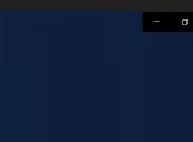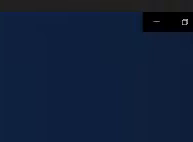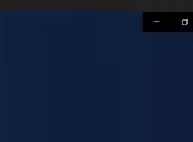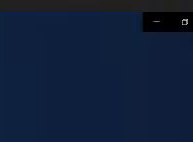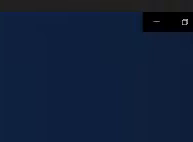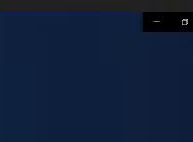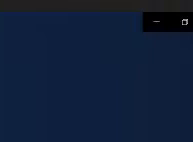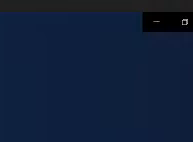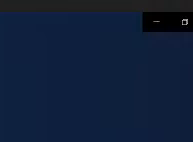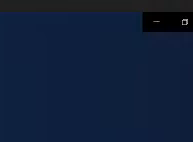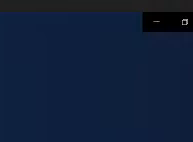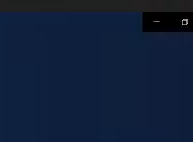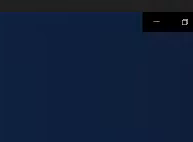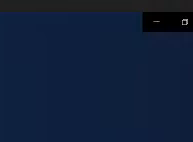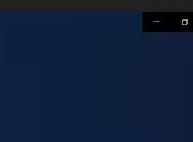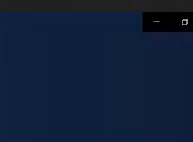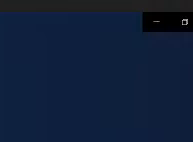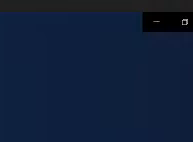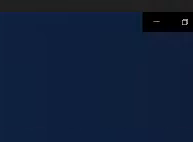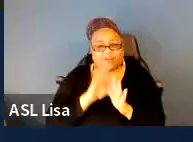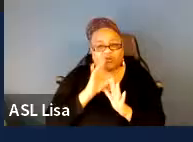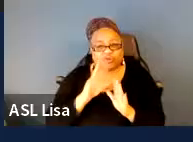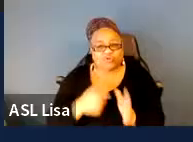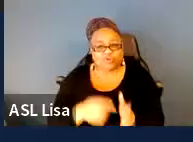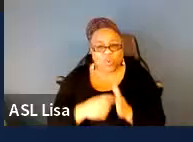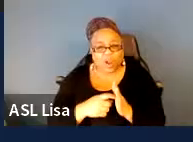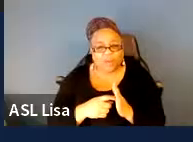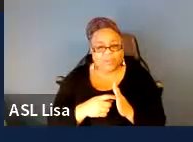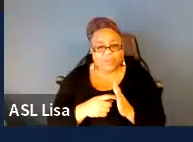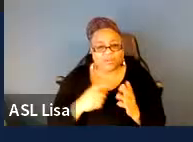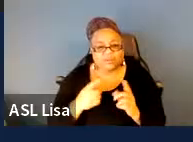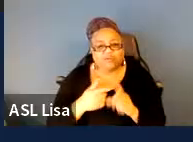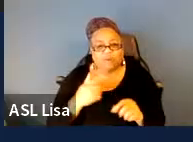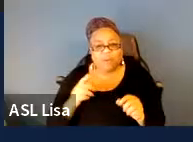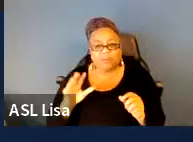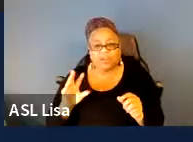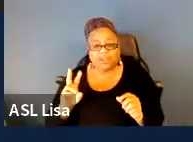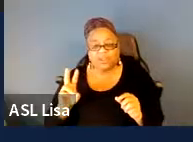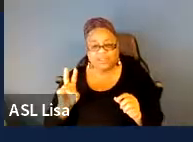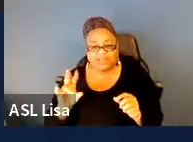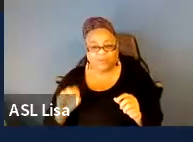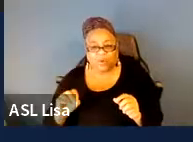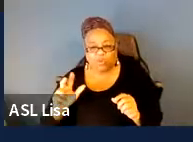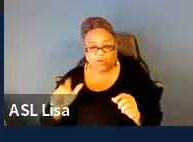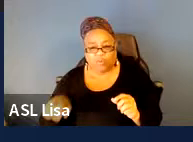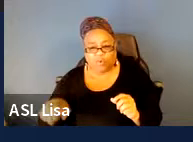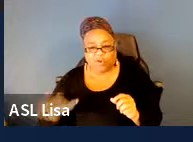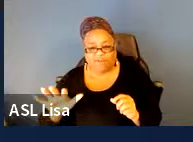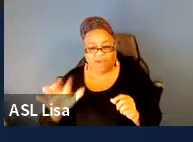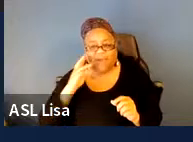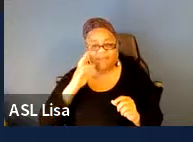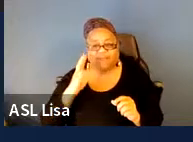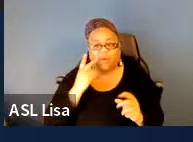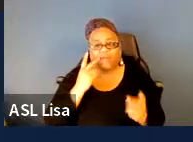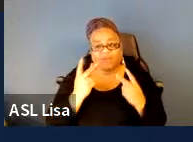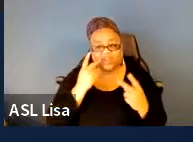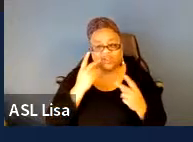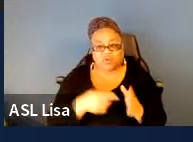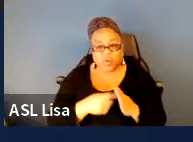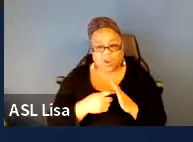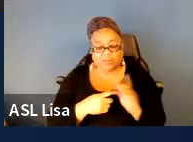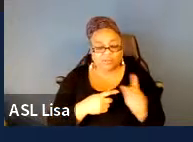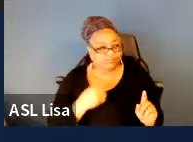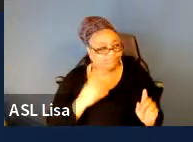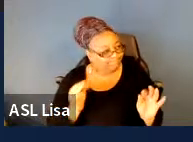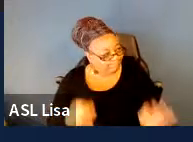requirements as noted in 703.5 for those visual requirements? Absolutely.